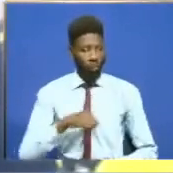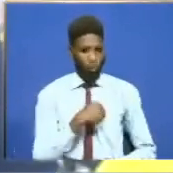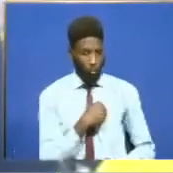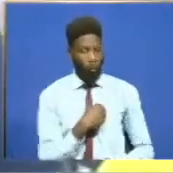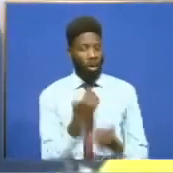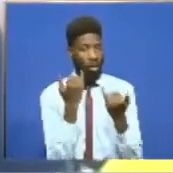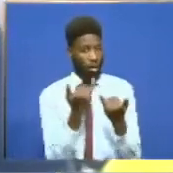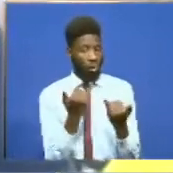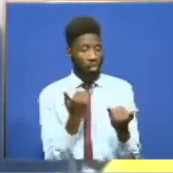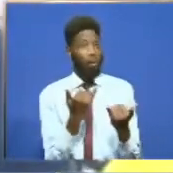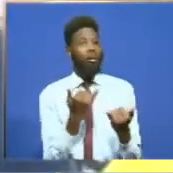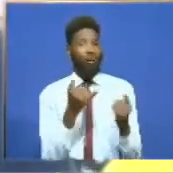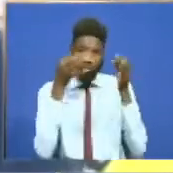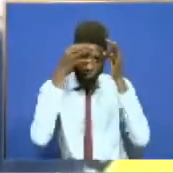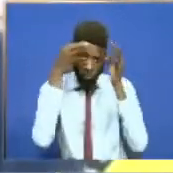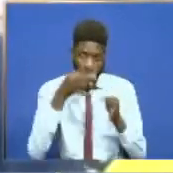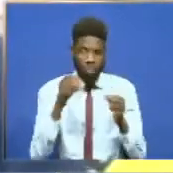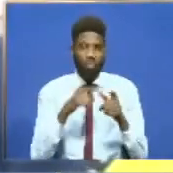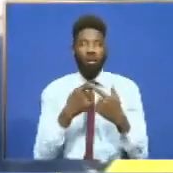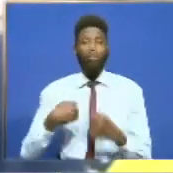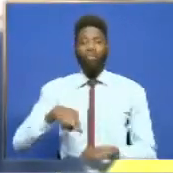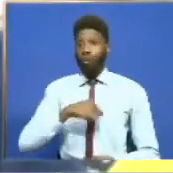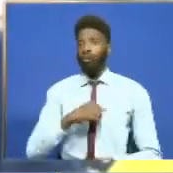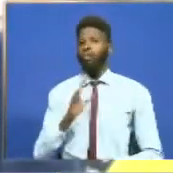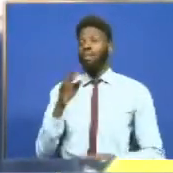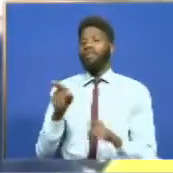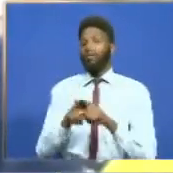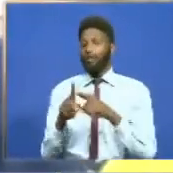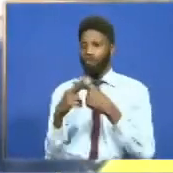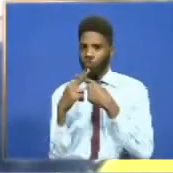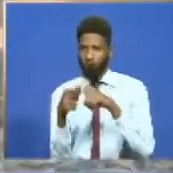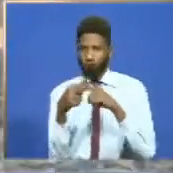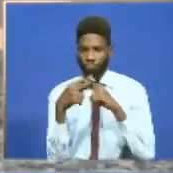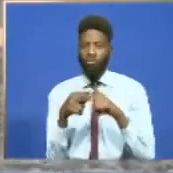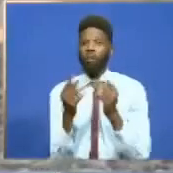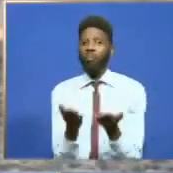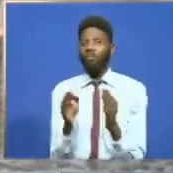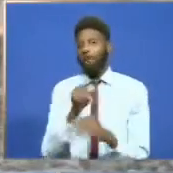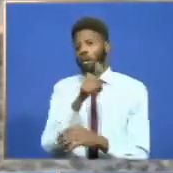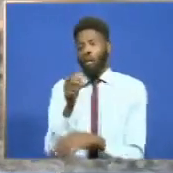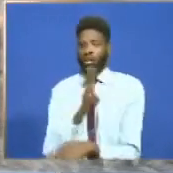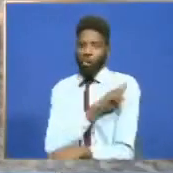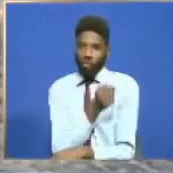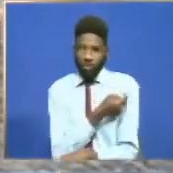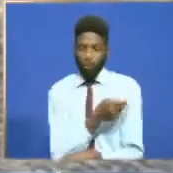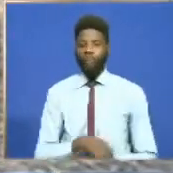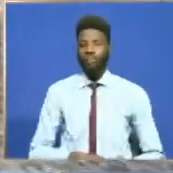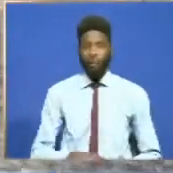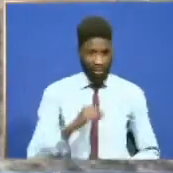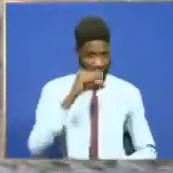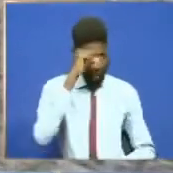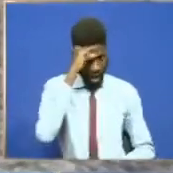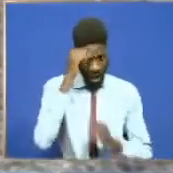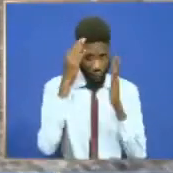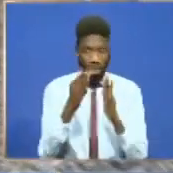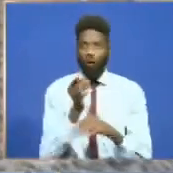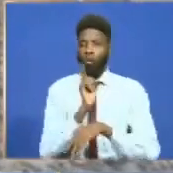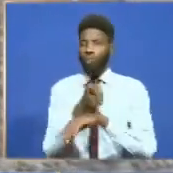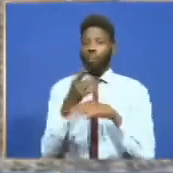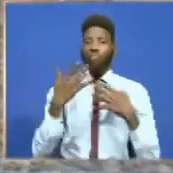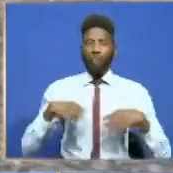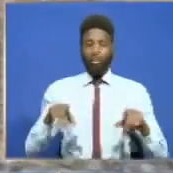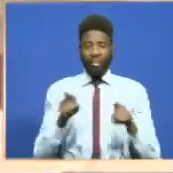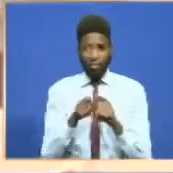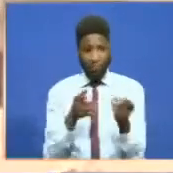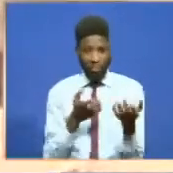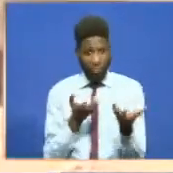we are also going to be rehabilitating some of other facilities. The governor at the same time warned residents and market